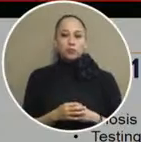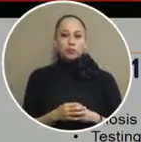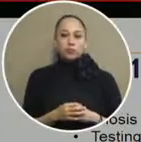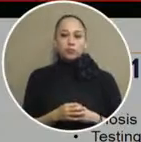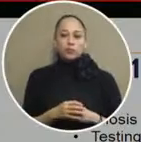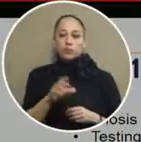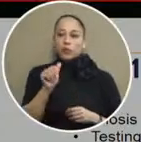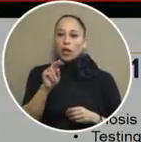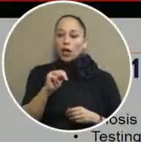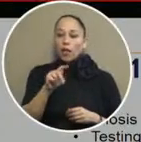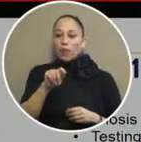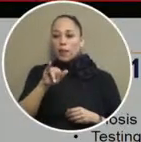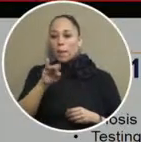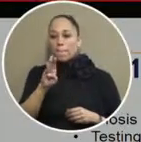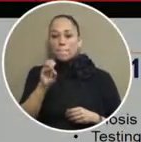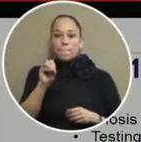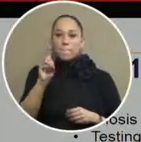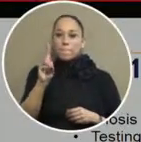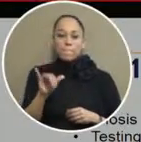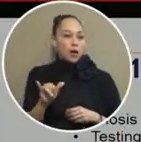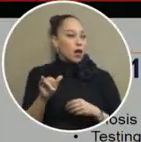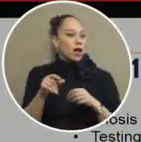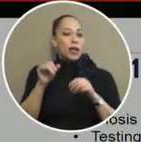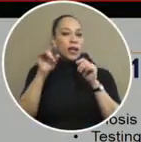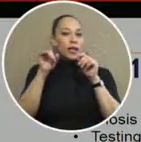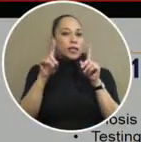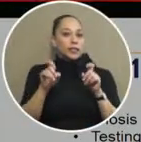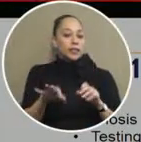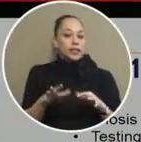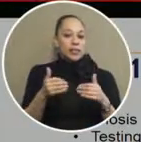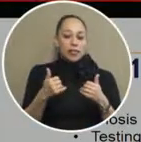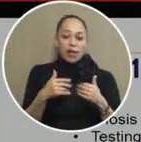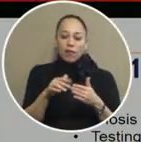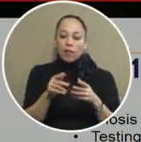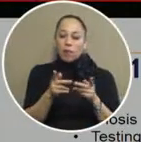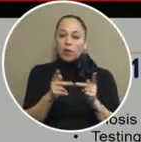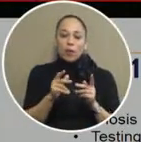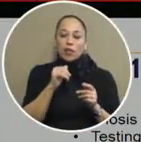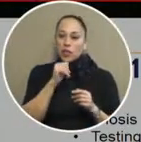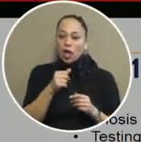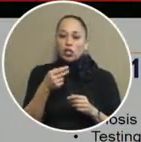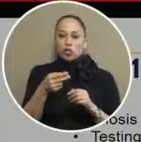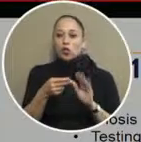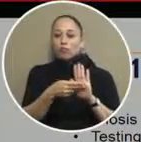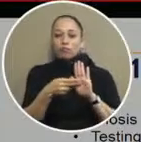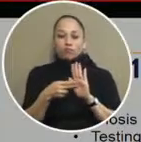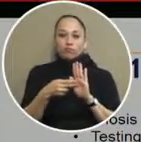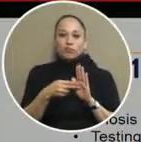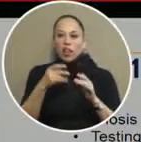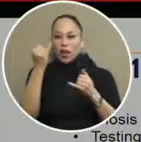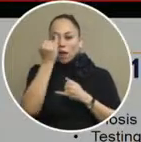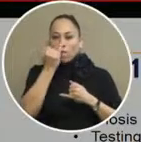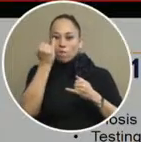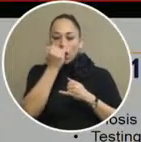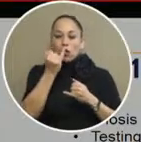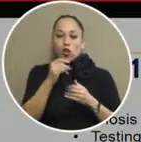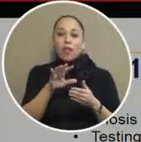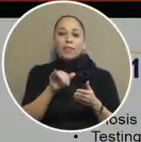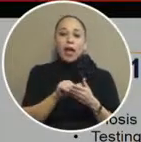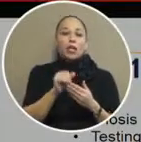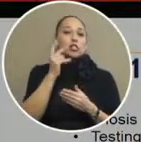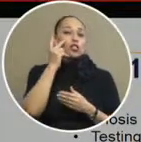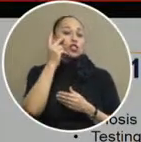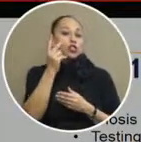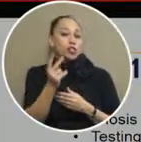The antibody testing, it has its place, but not just to diagnose acute infection. It's mainly to see